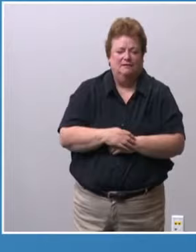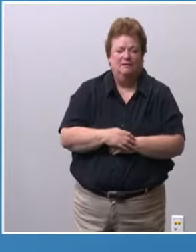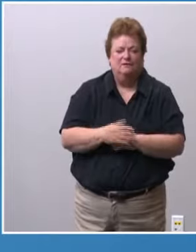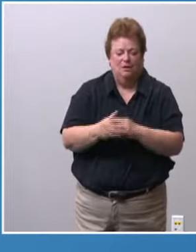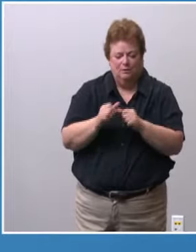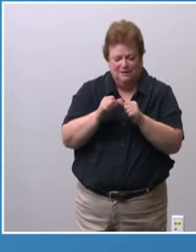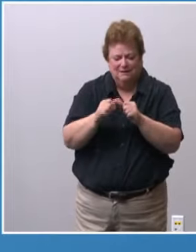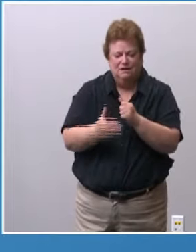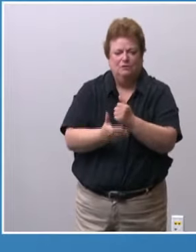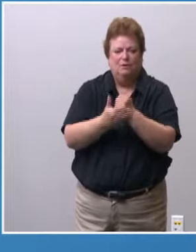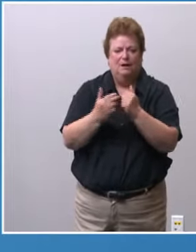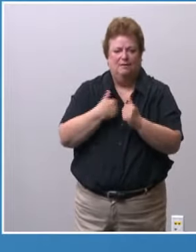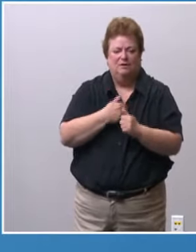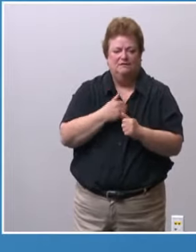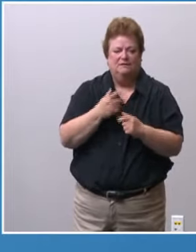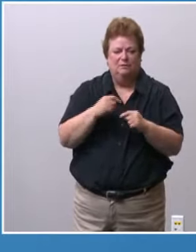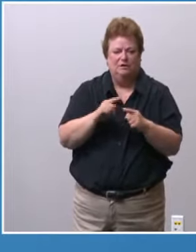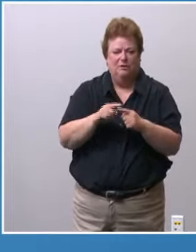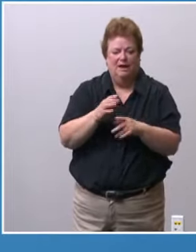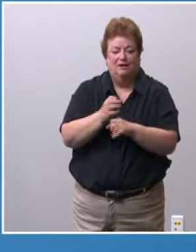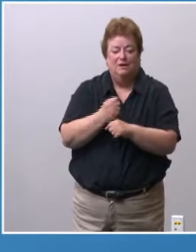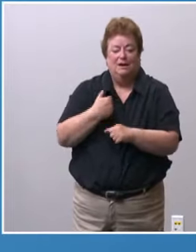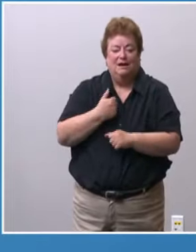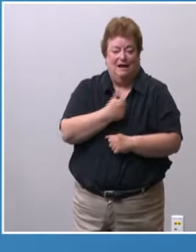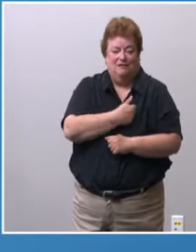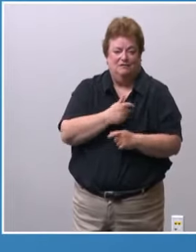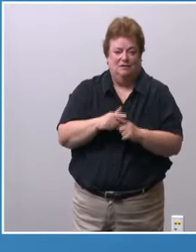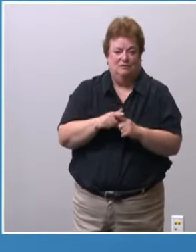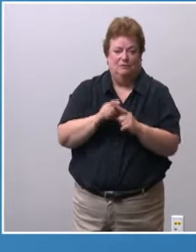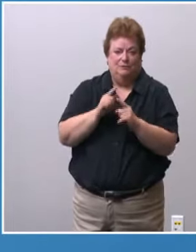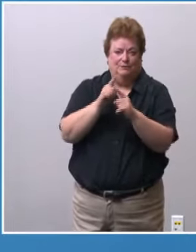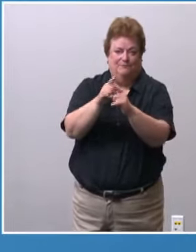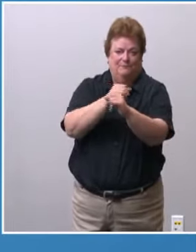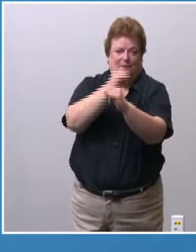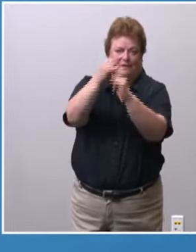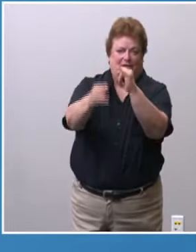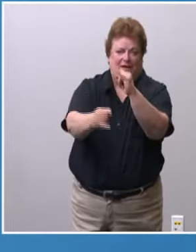us as we try to get ourselves to the finish line here.